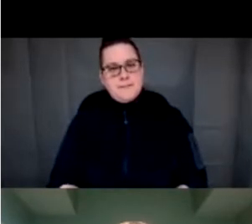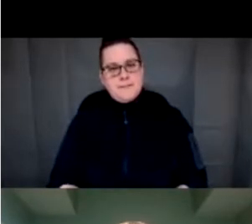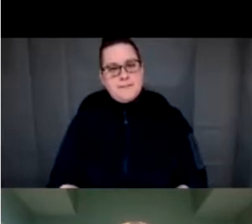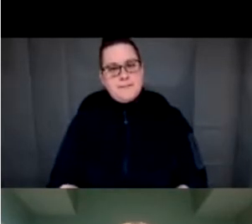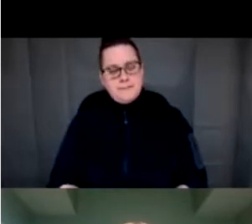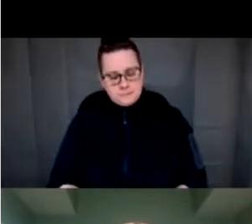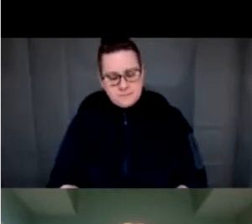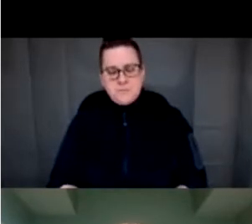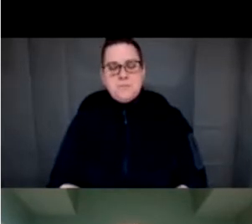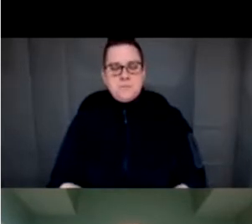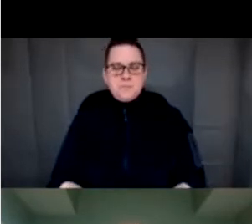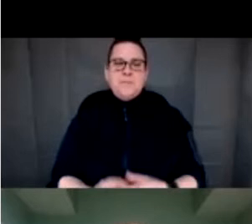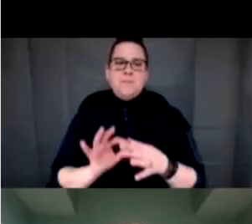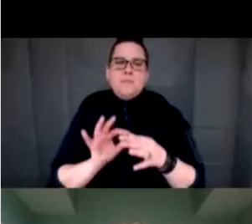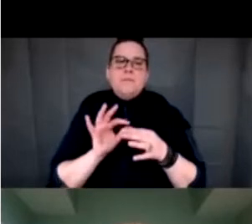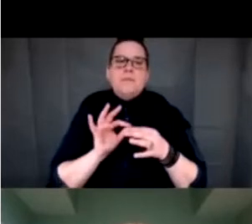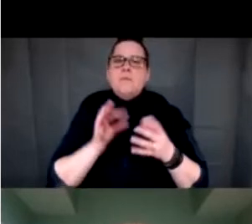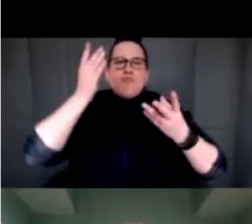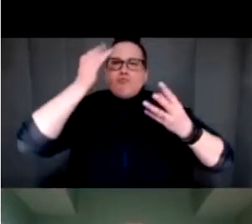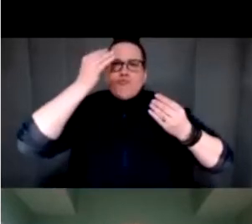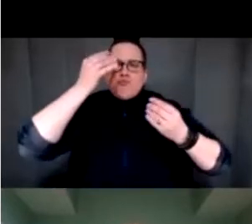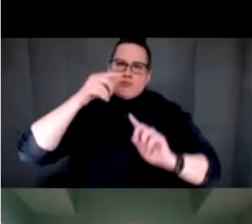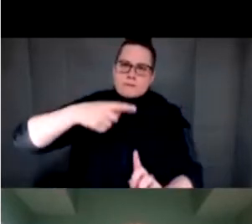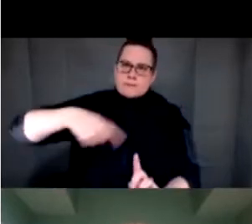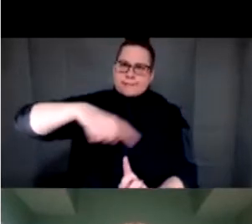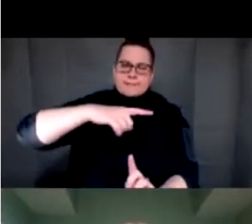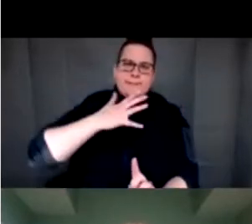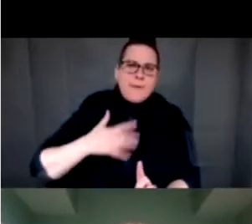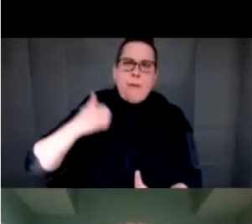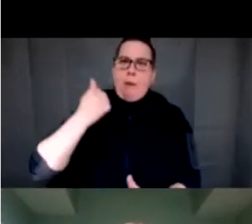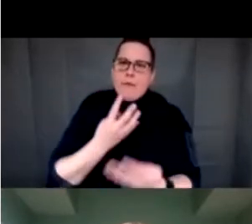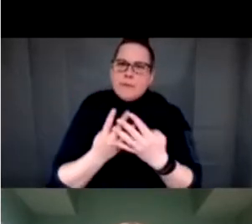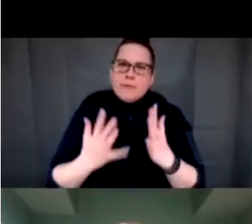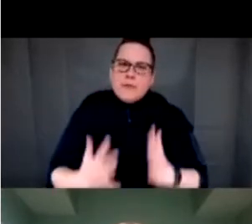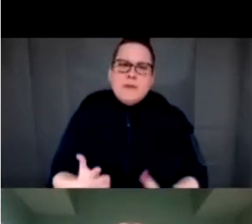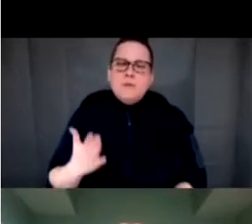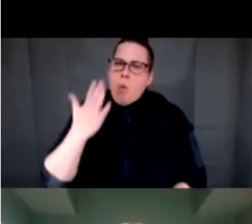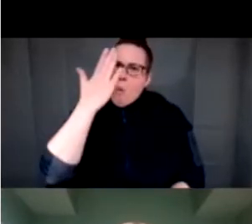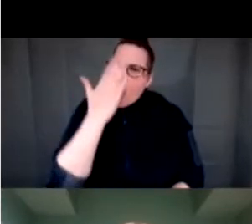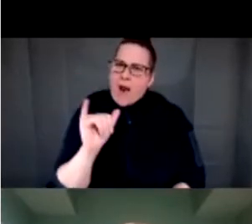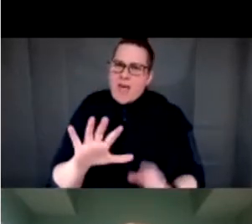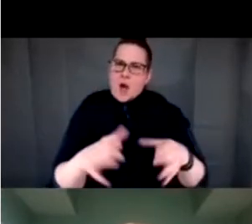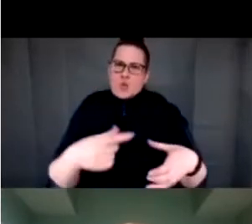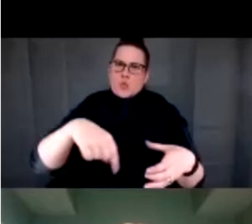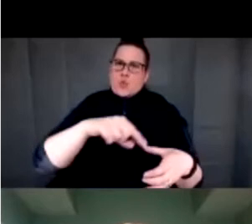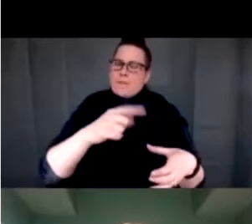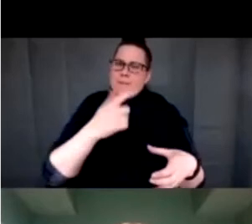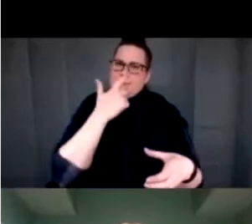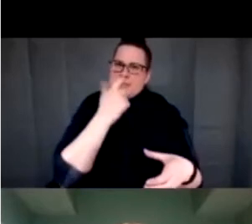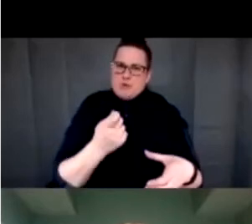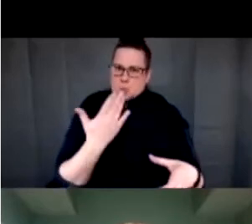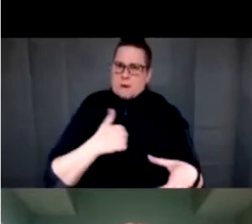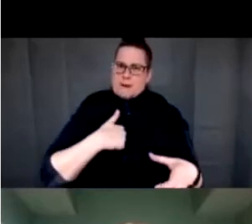And so in terms of considerations regarding older prisoners and why this population is particularly interesting to